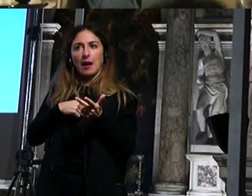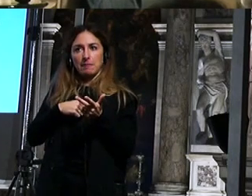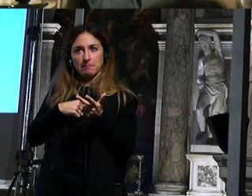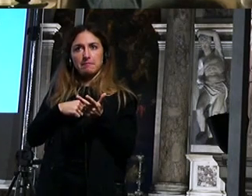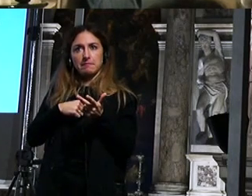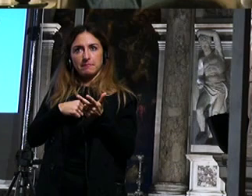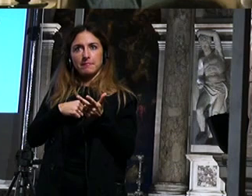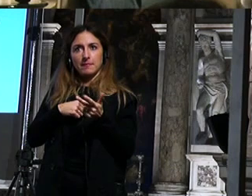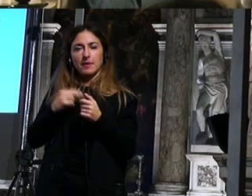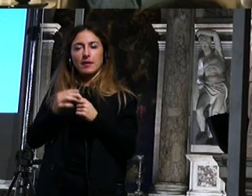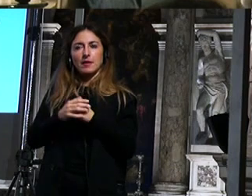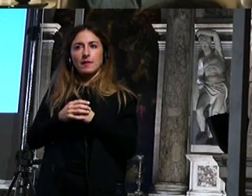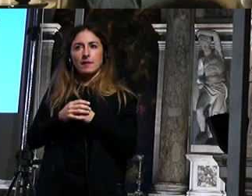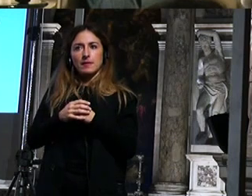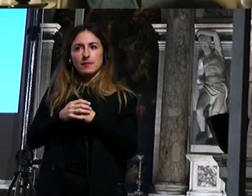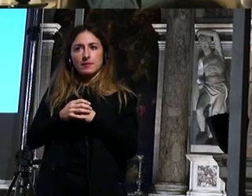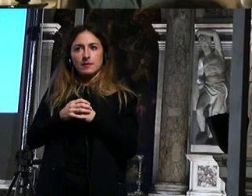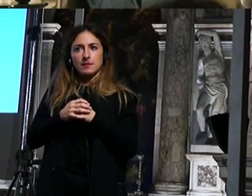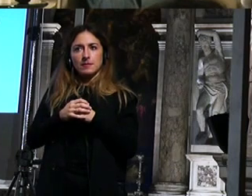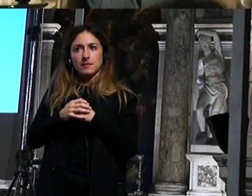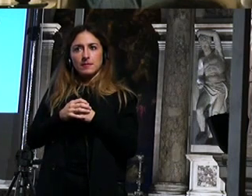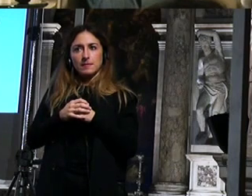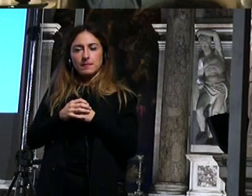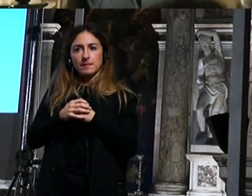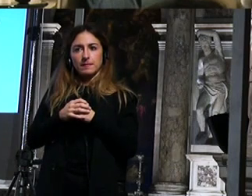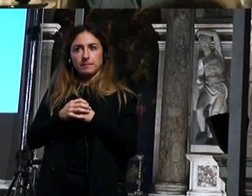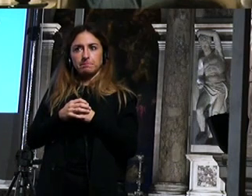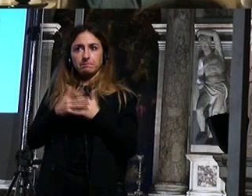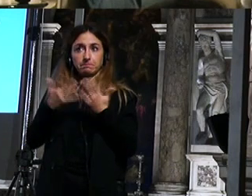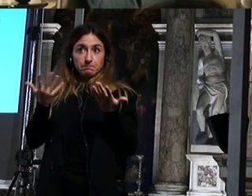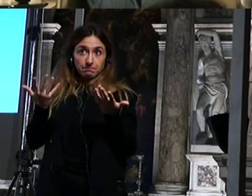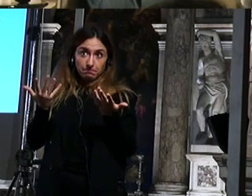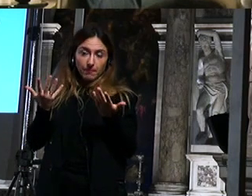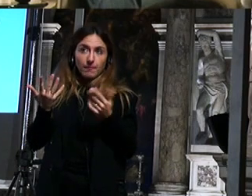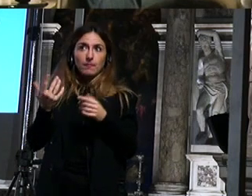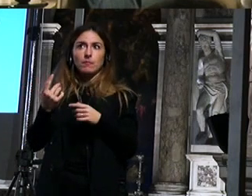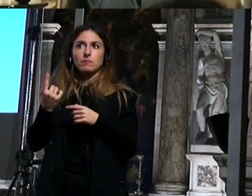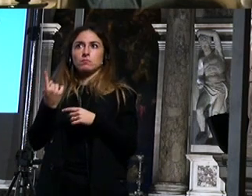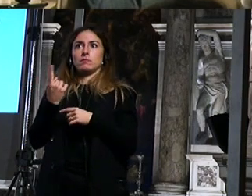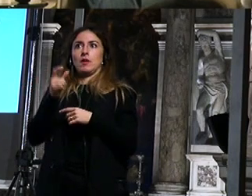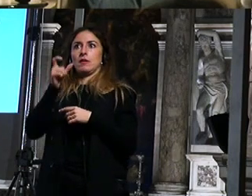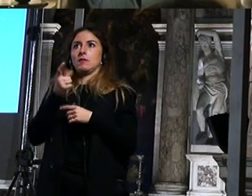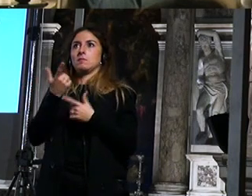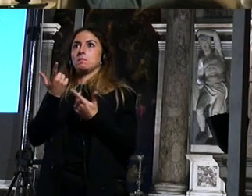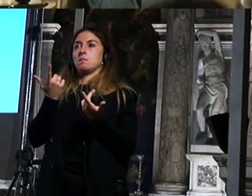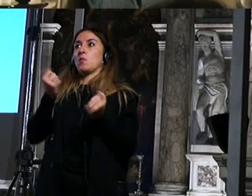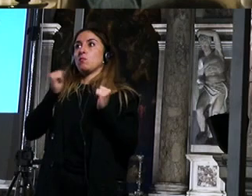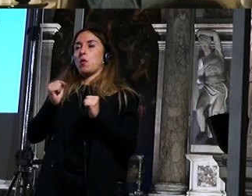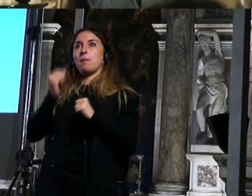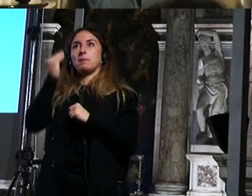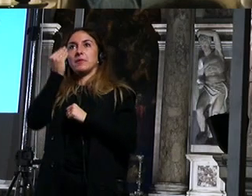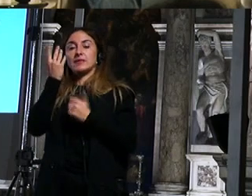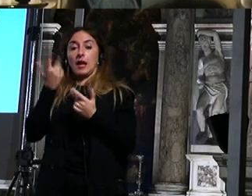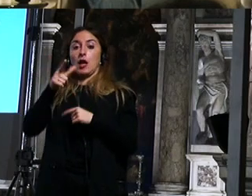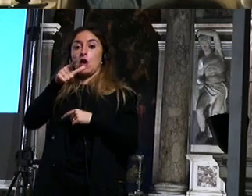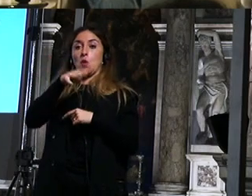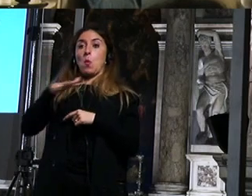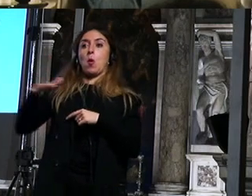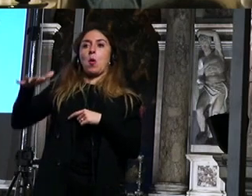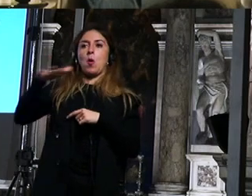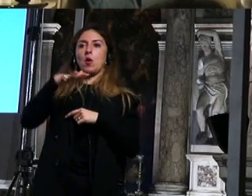But one would expect that places would kind of deliver more, in a sense, but